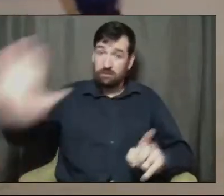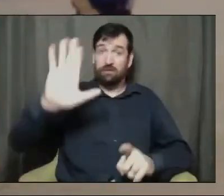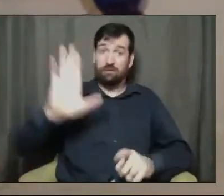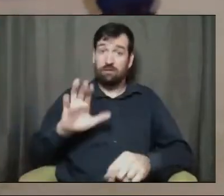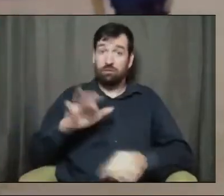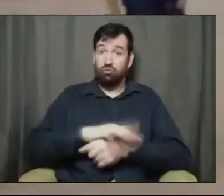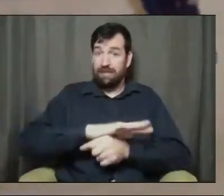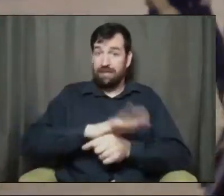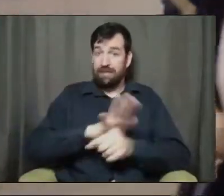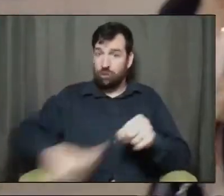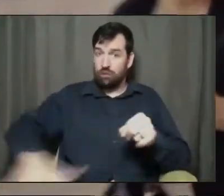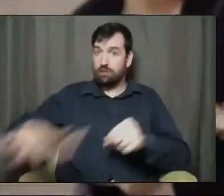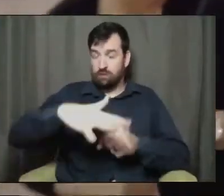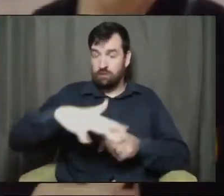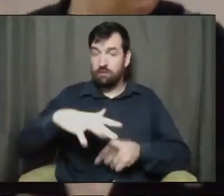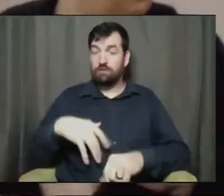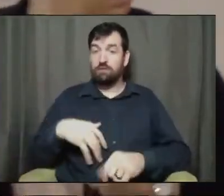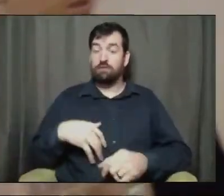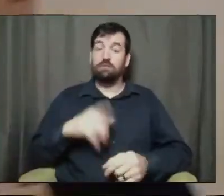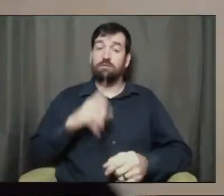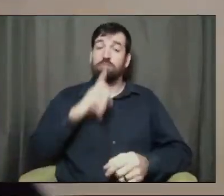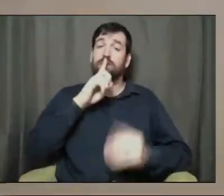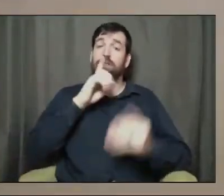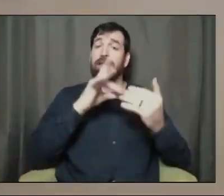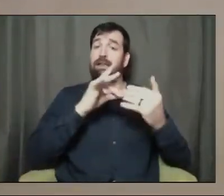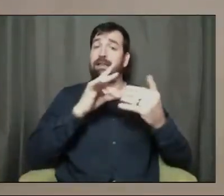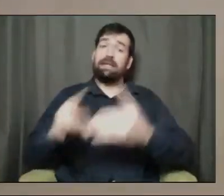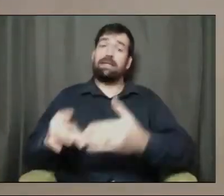and really kind of leading in the sense of,